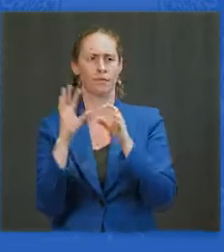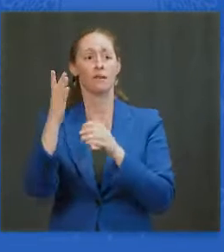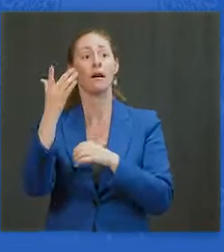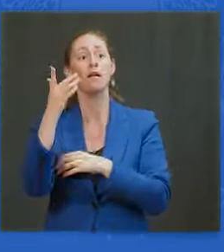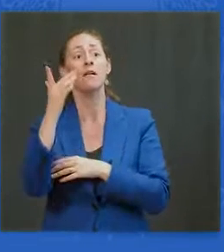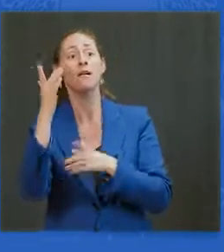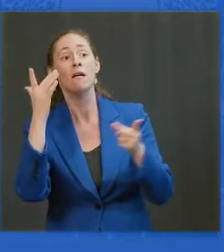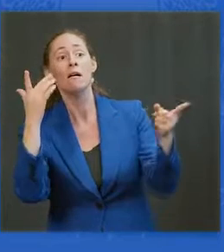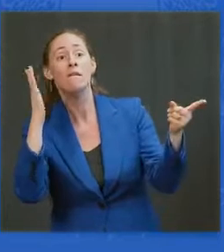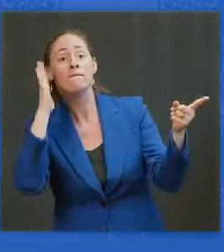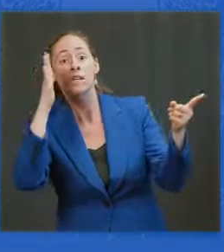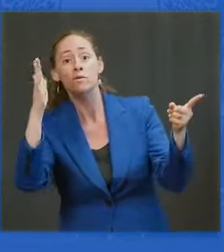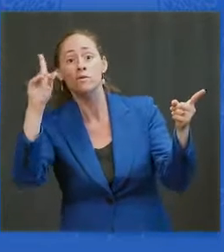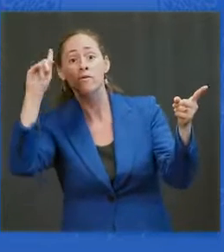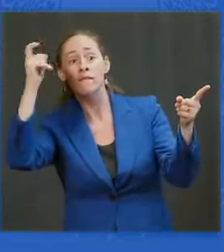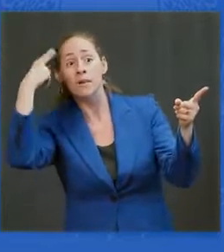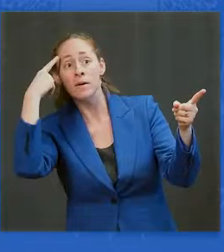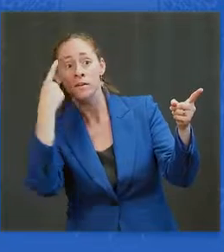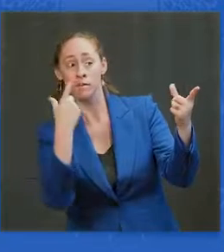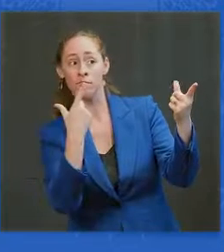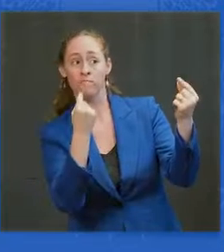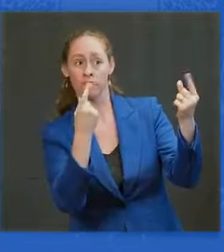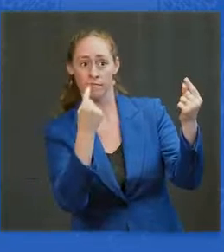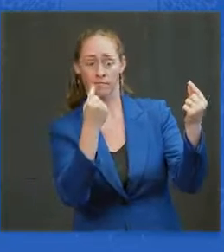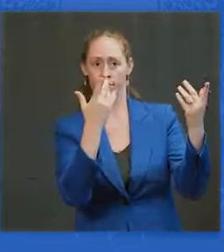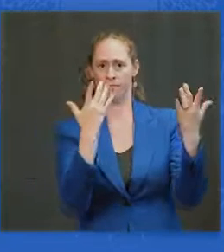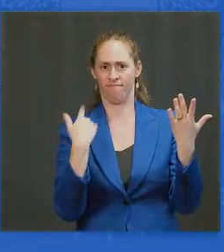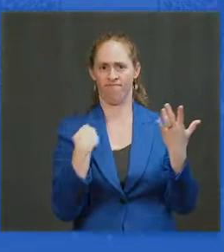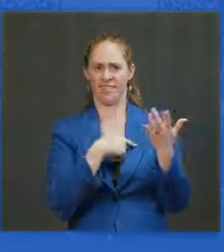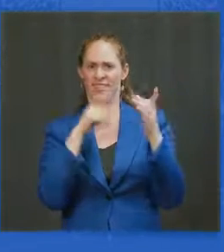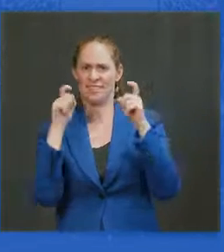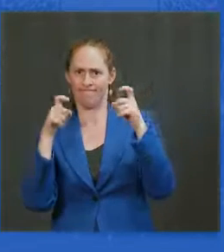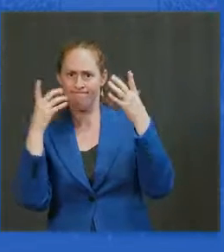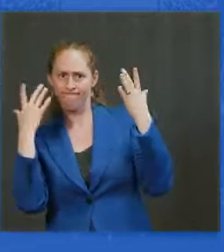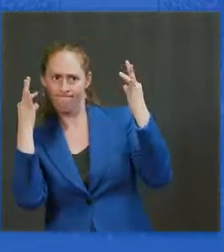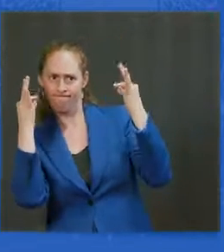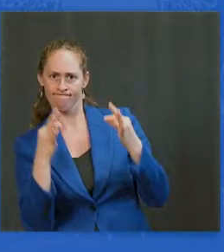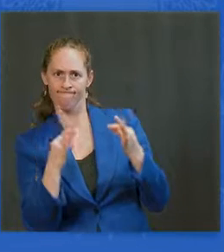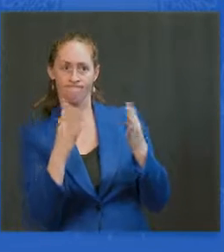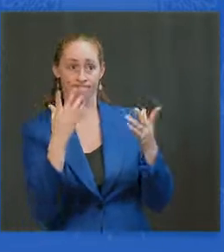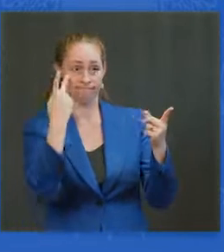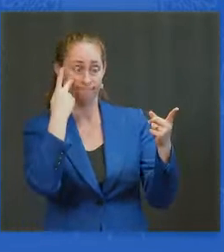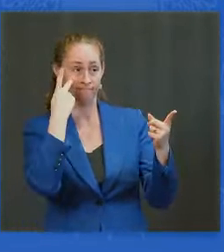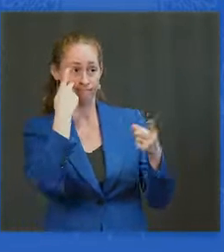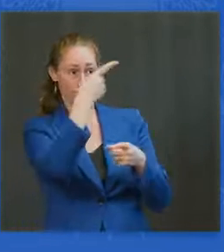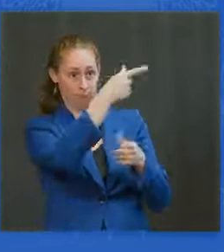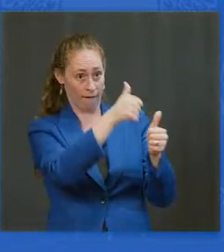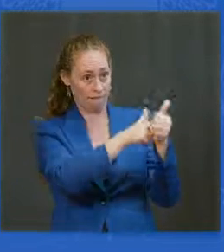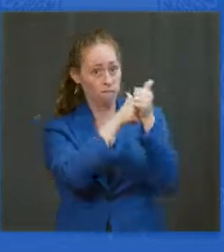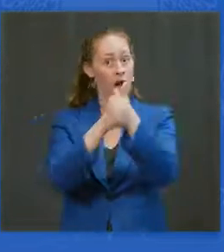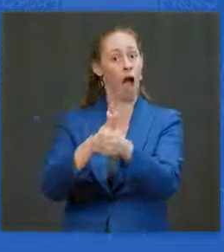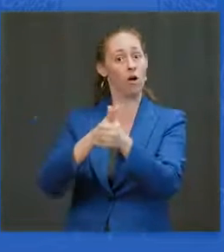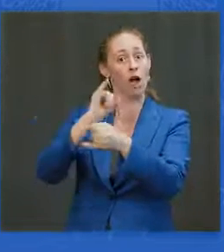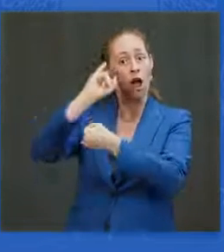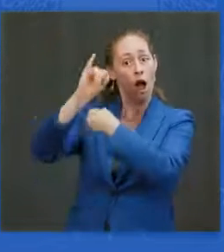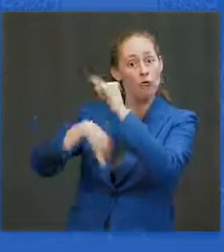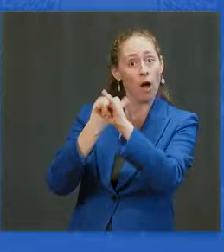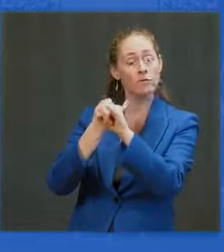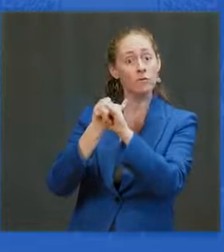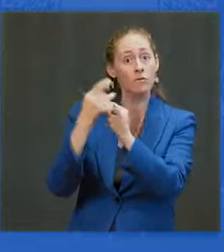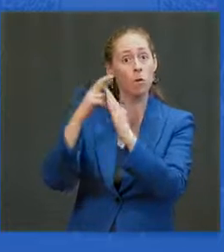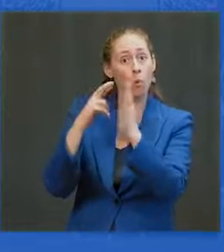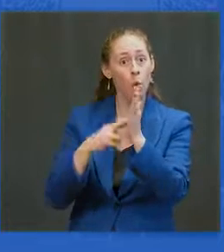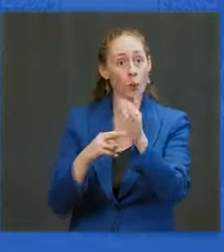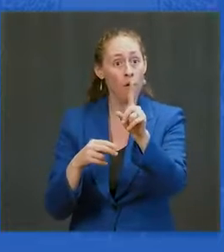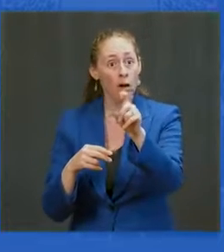on the approach it now takes to uphold international obligations, including to prevent Afghanistan from being used